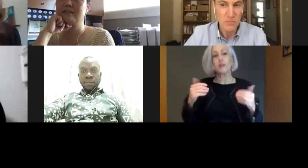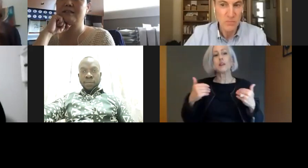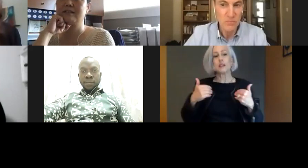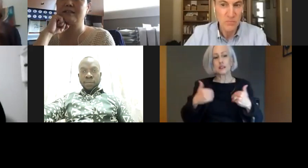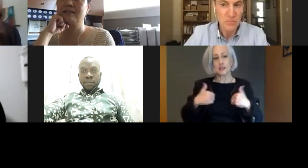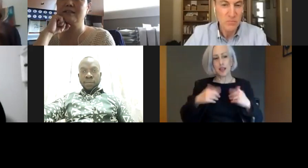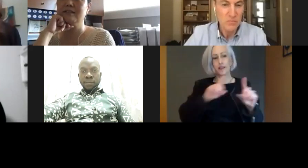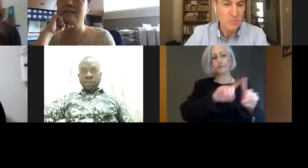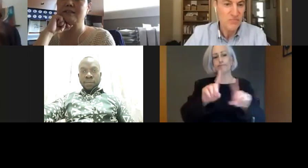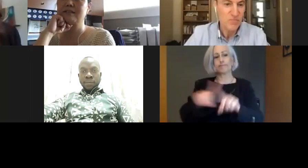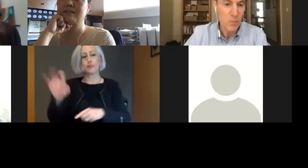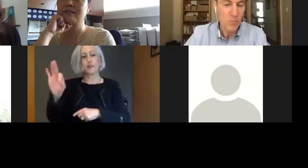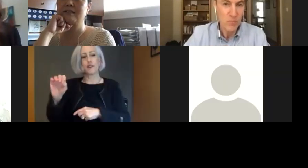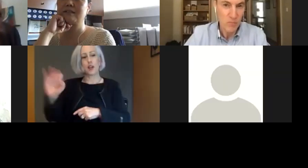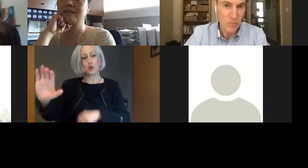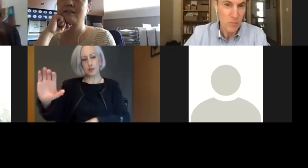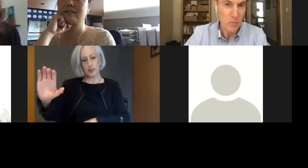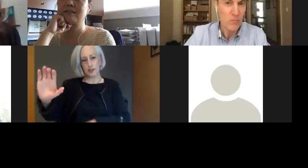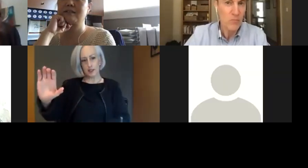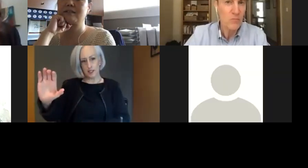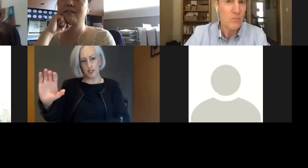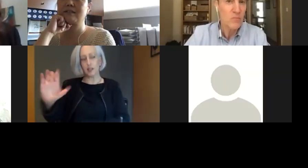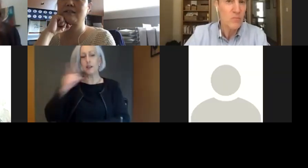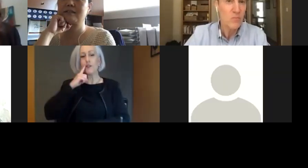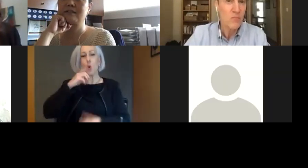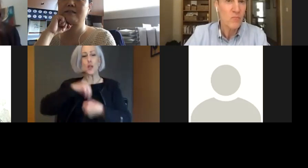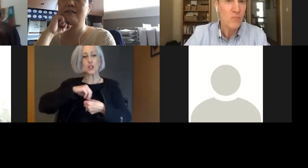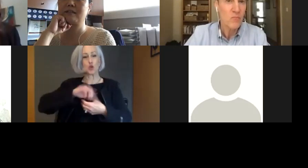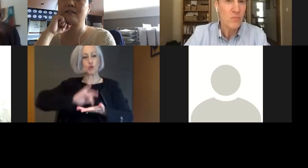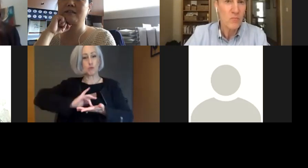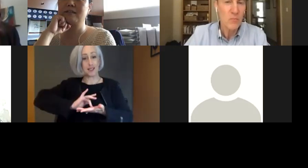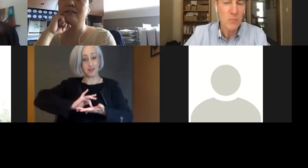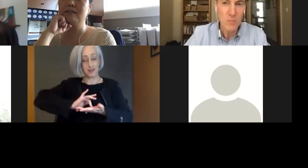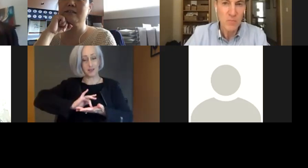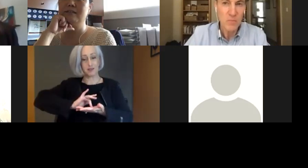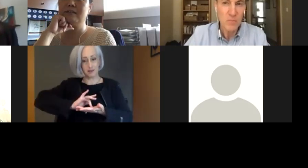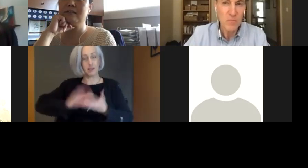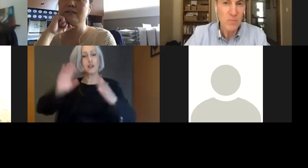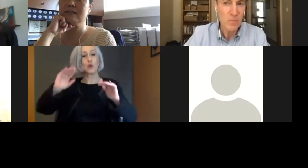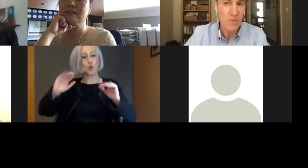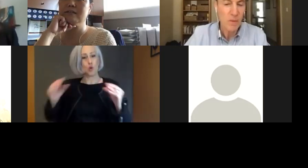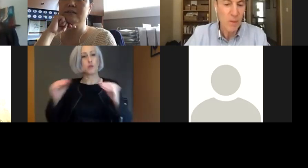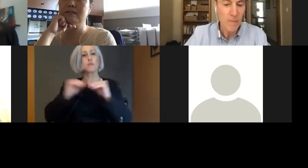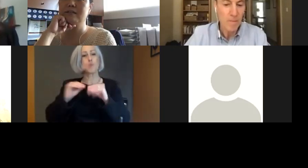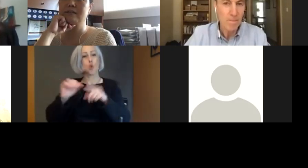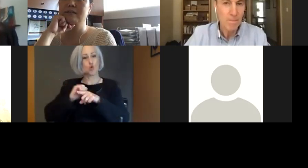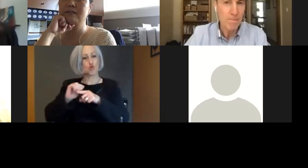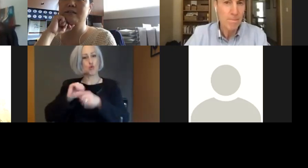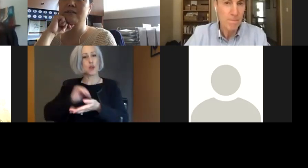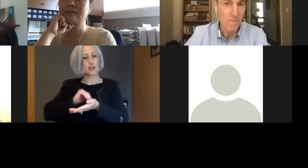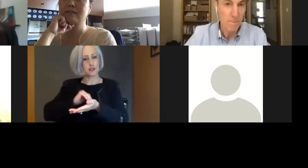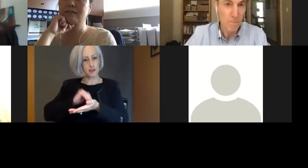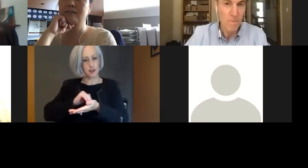So family medicine, internal medicine, we hoping more residents and